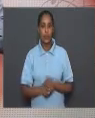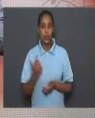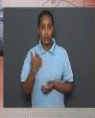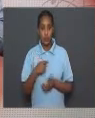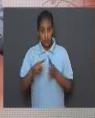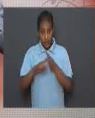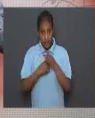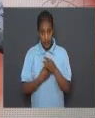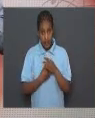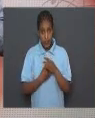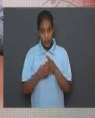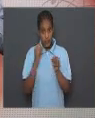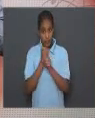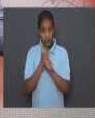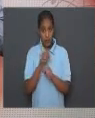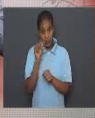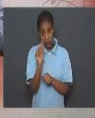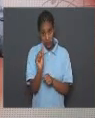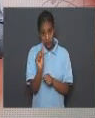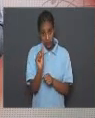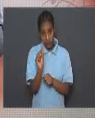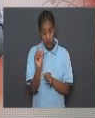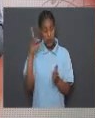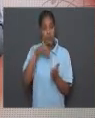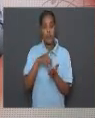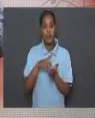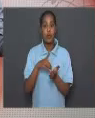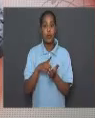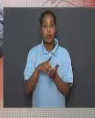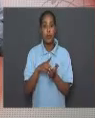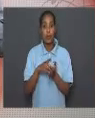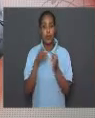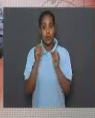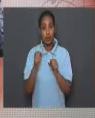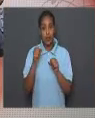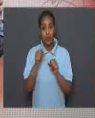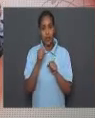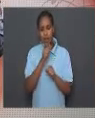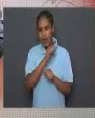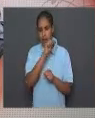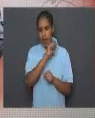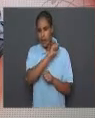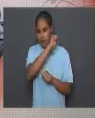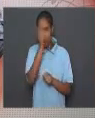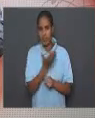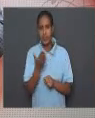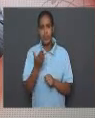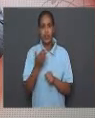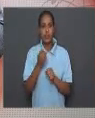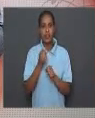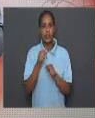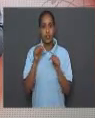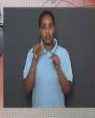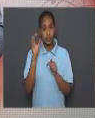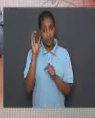will start by doing a little bit of review so we can put everything we learned today into